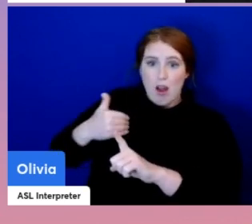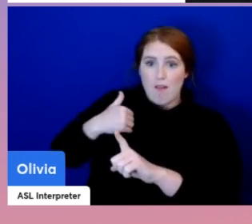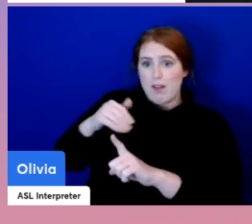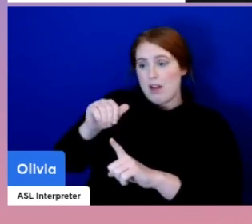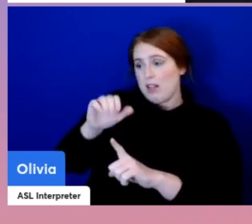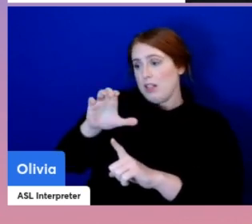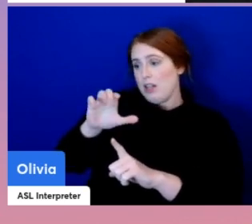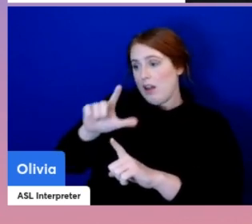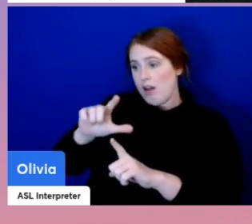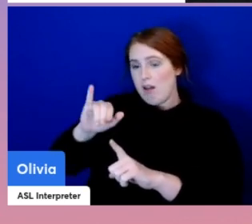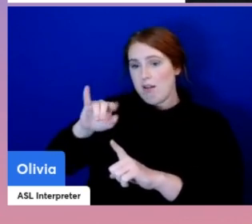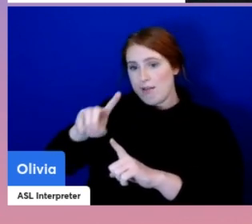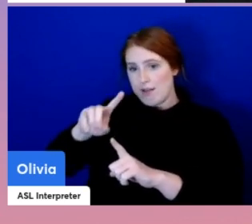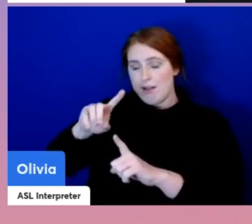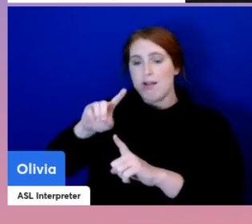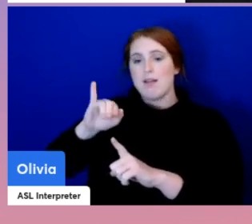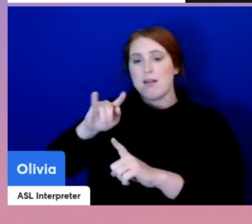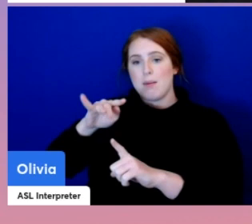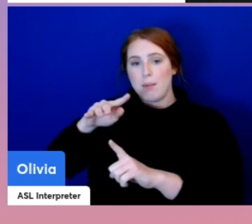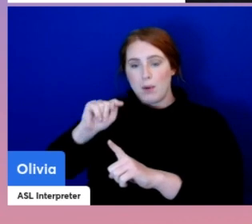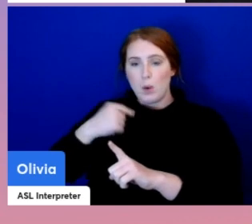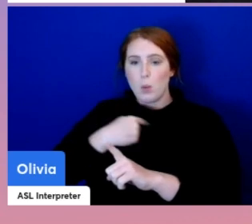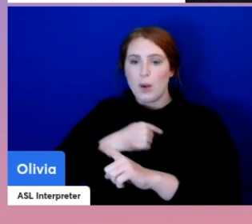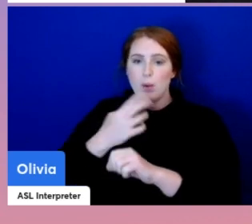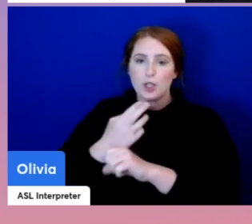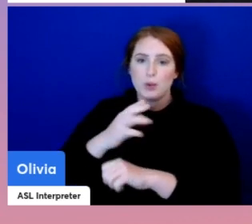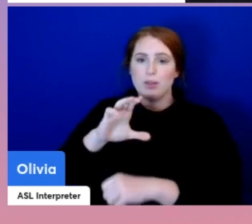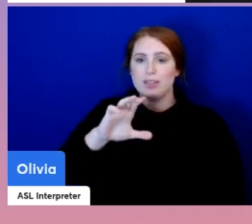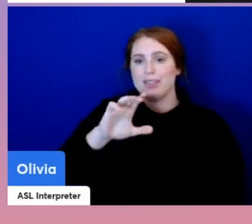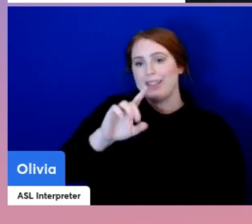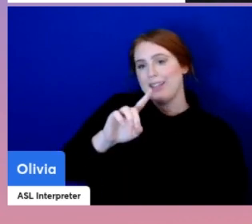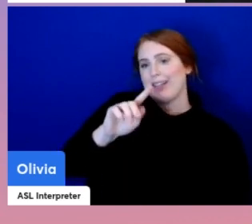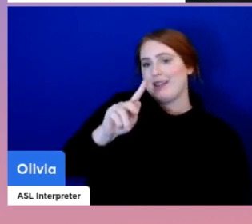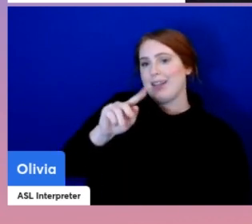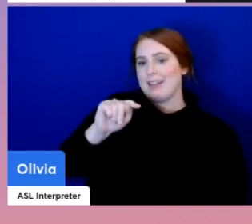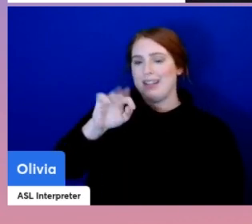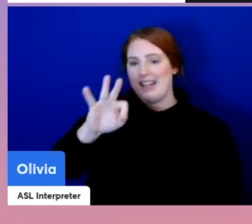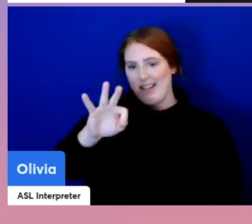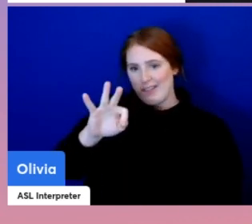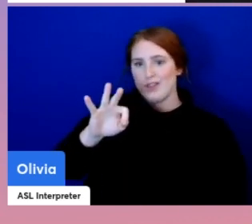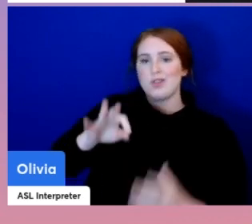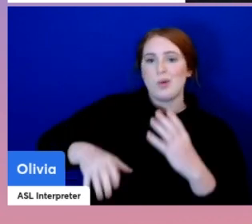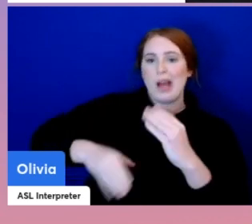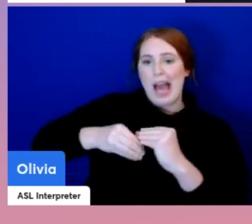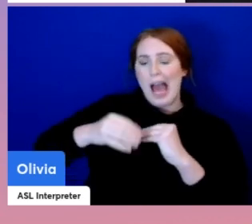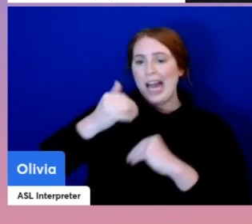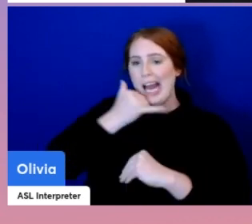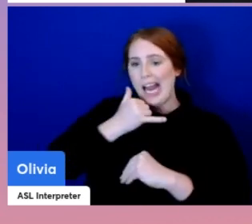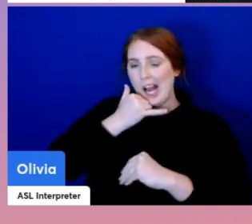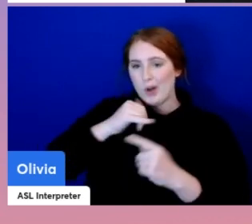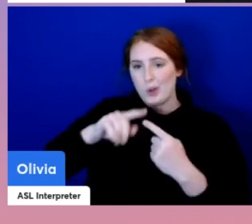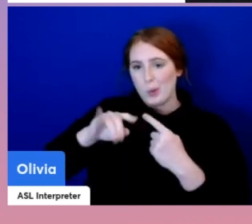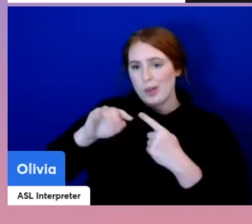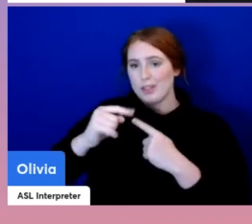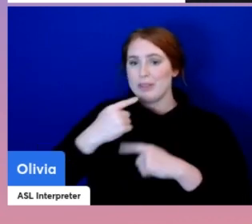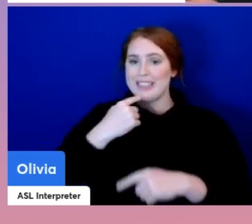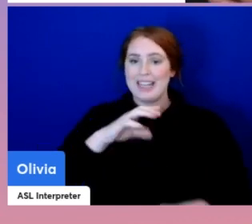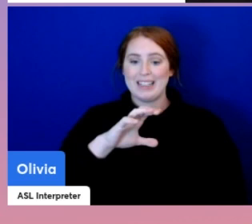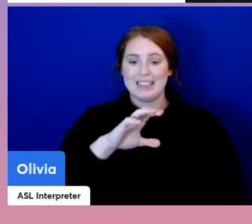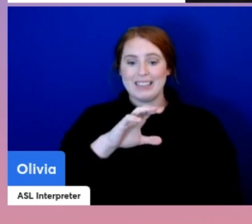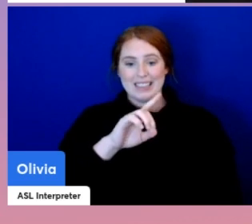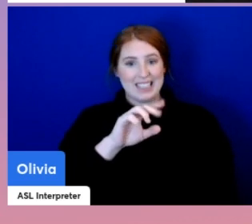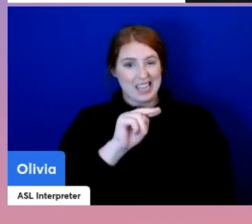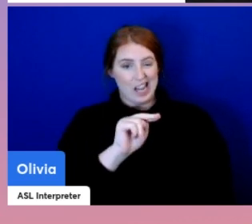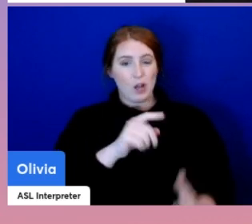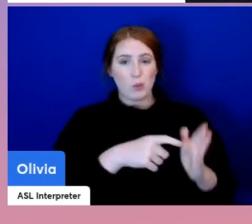we'll use the CDK annotation API to add an error to the infrastructure generation, saying that the CDN requires a configured WAF. And this